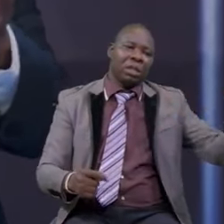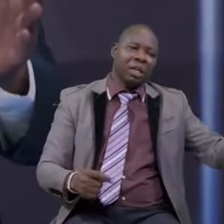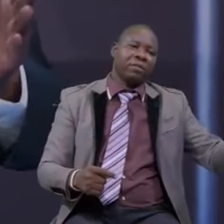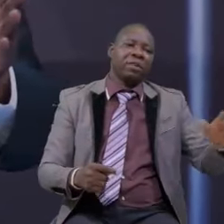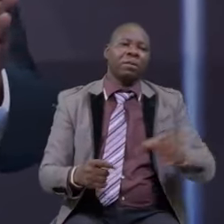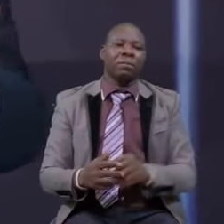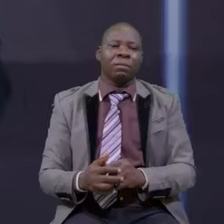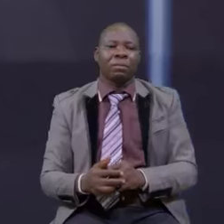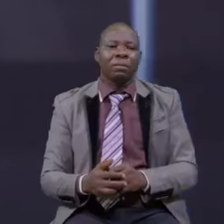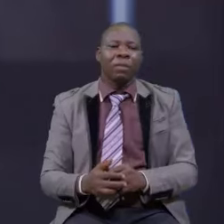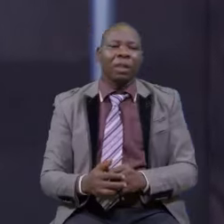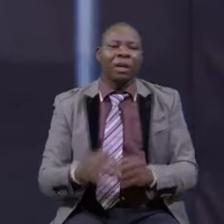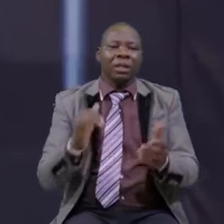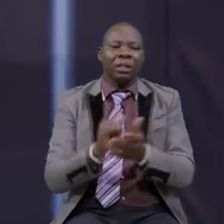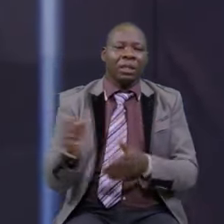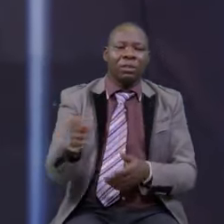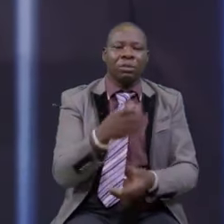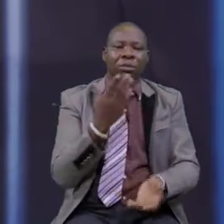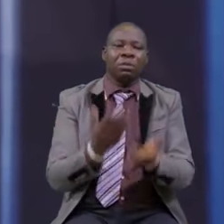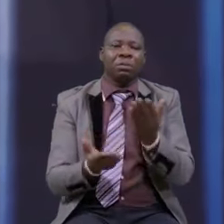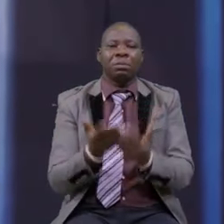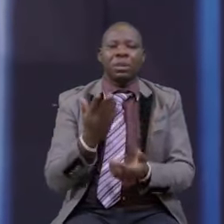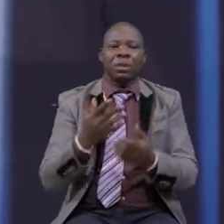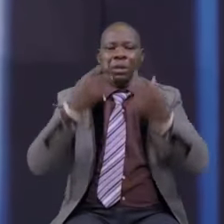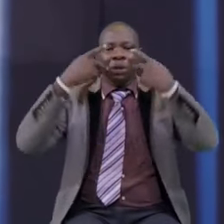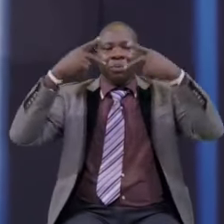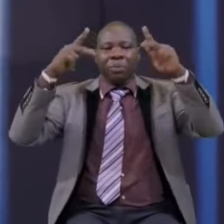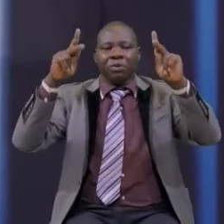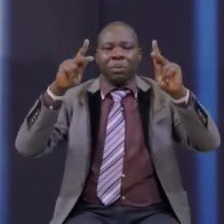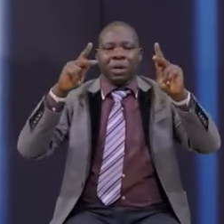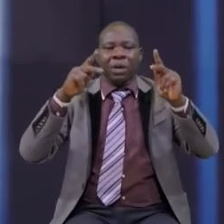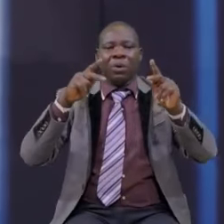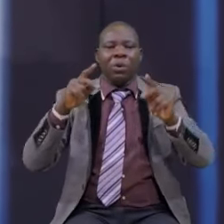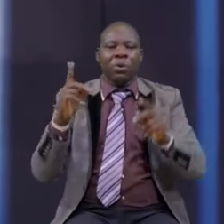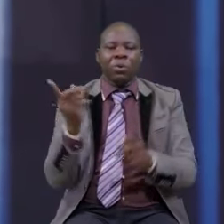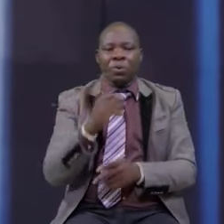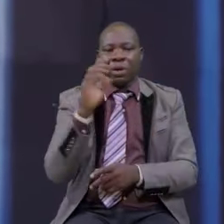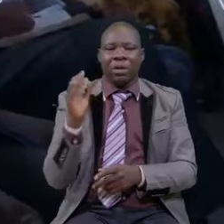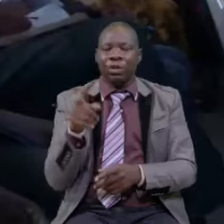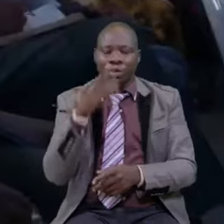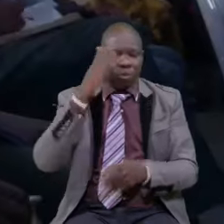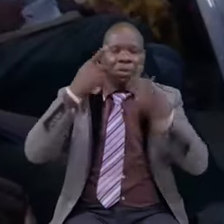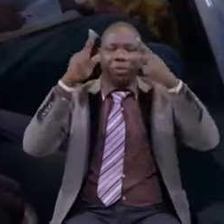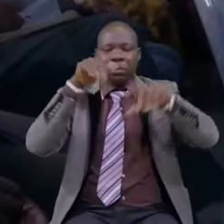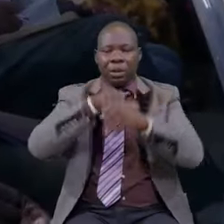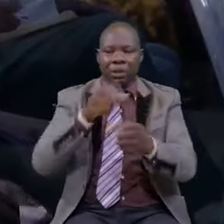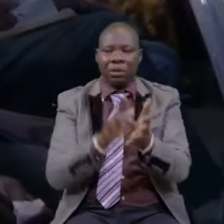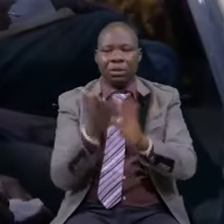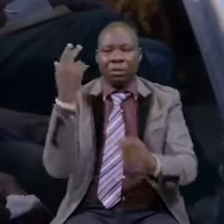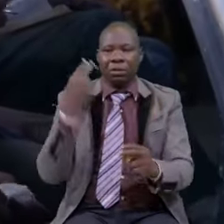the left, that thou mayest prosper. You will prosper